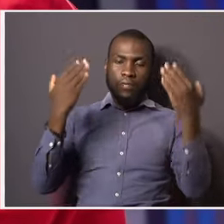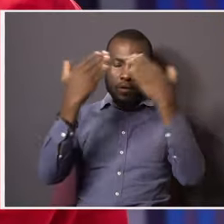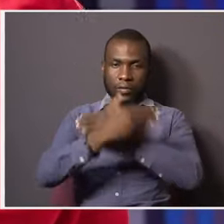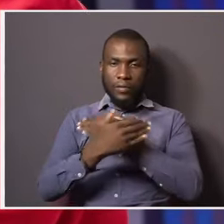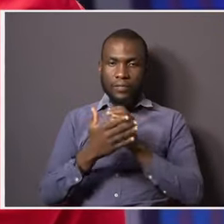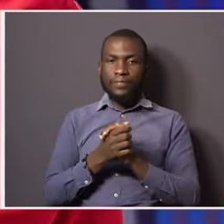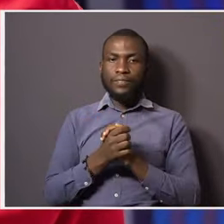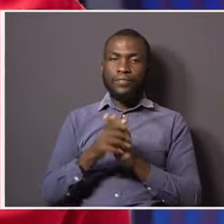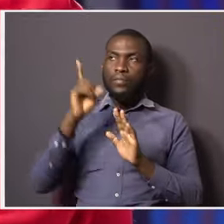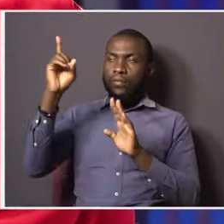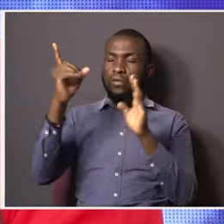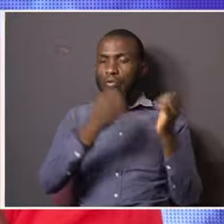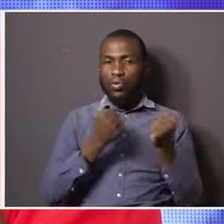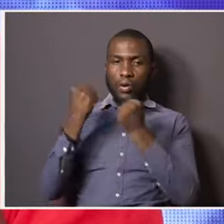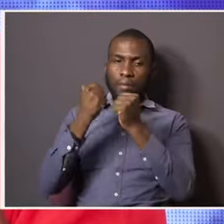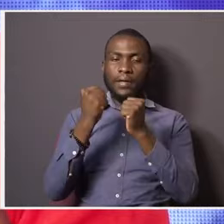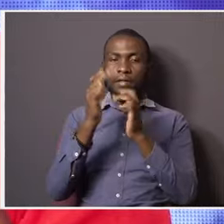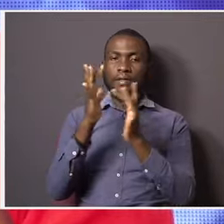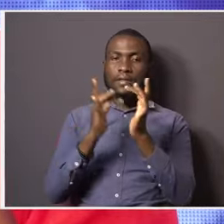You are mighty, Jesus.